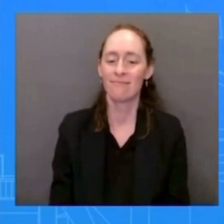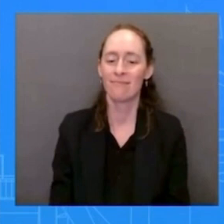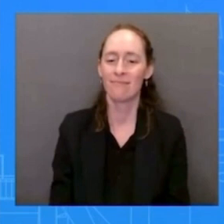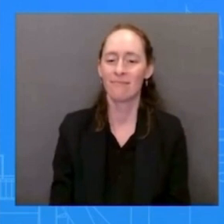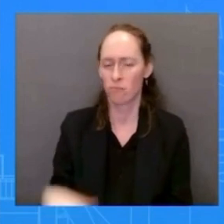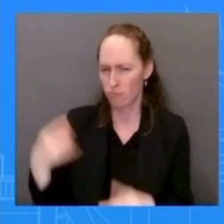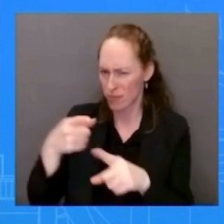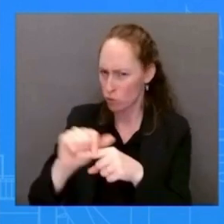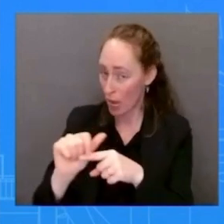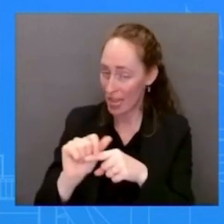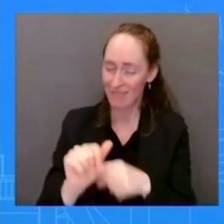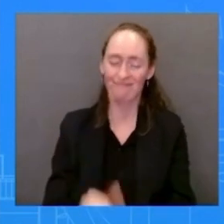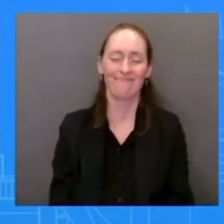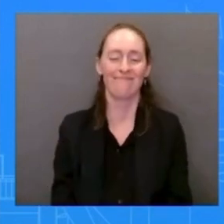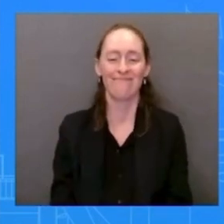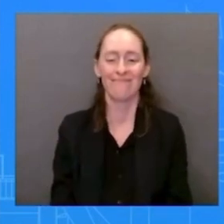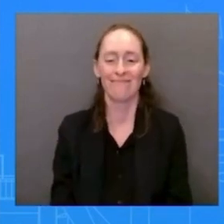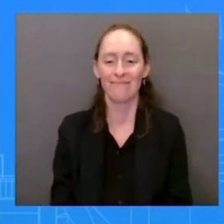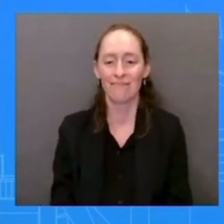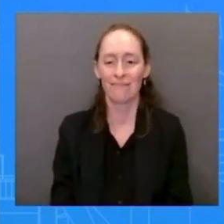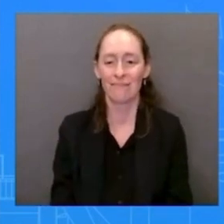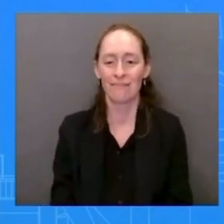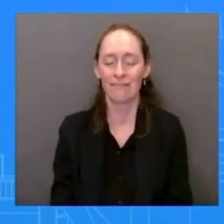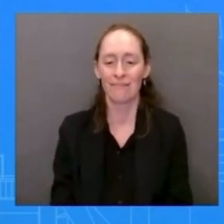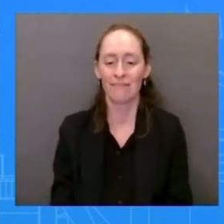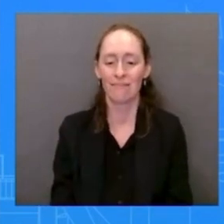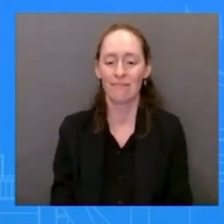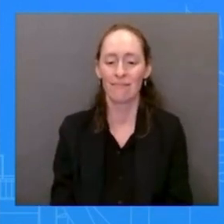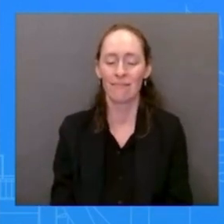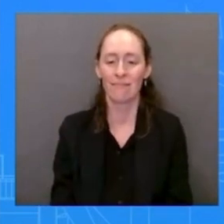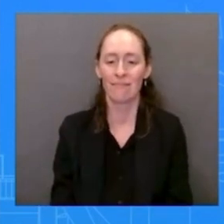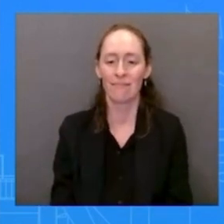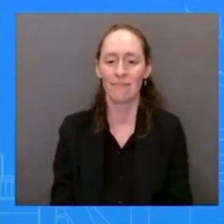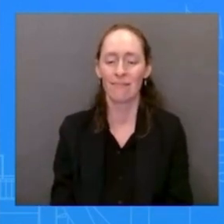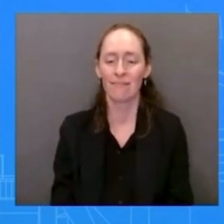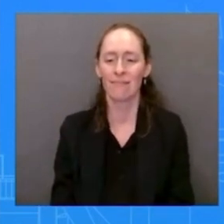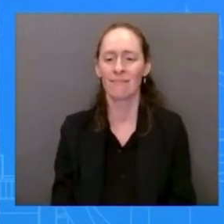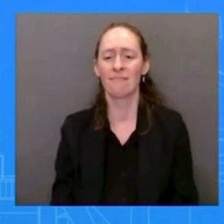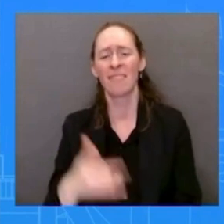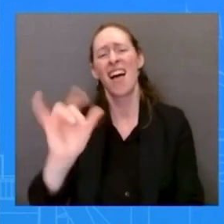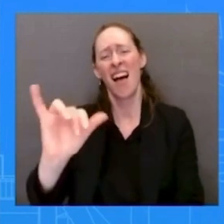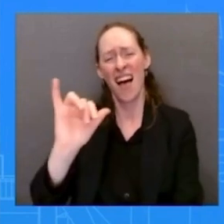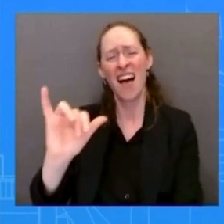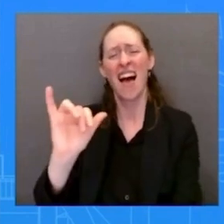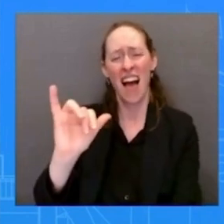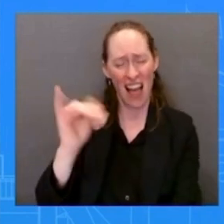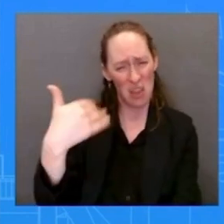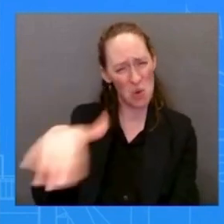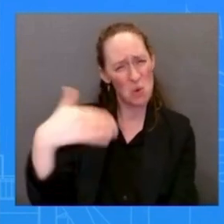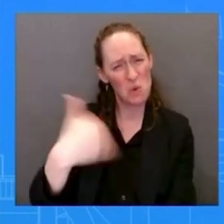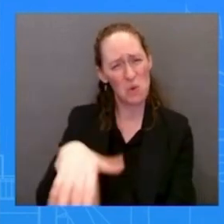regimen. John, how hard is it to walk out of a skiff with classified material?